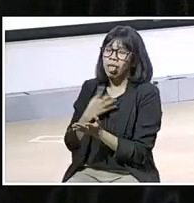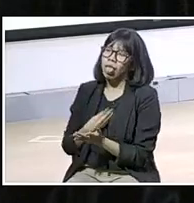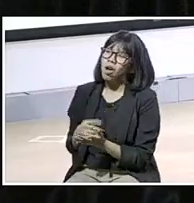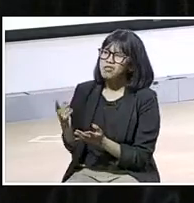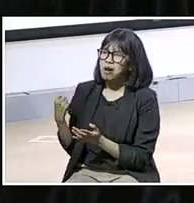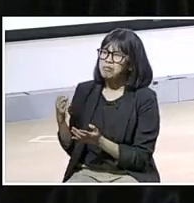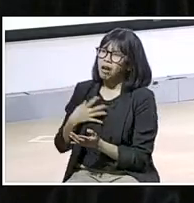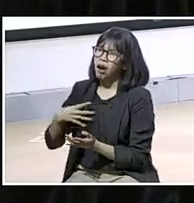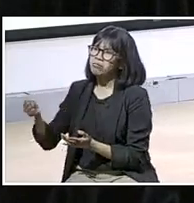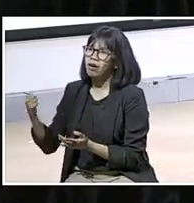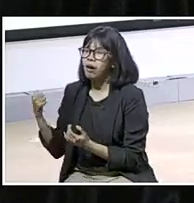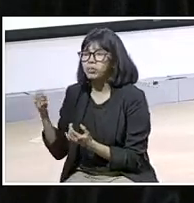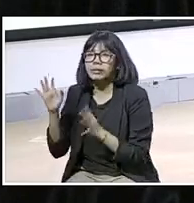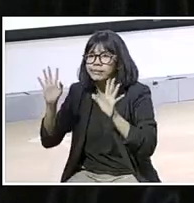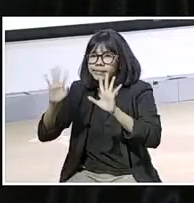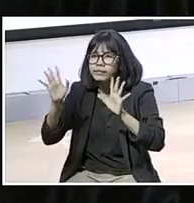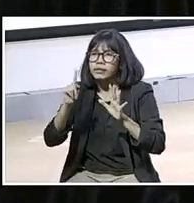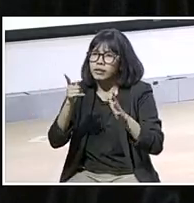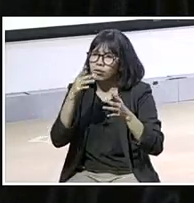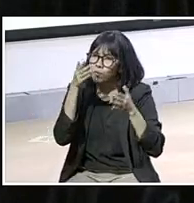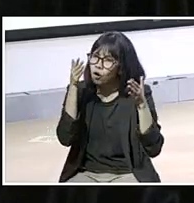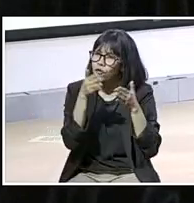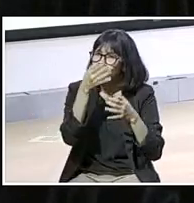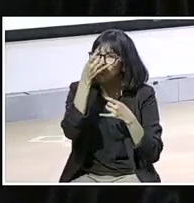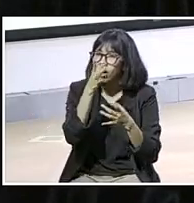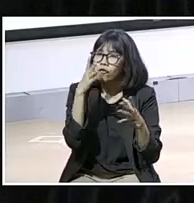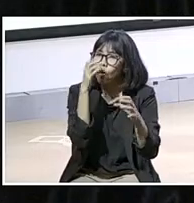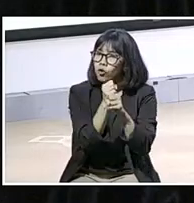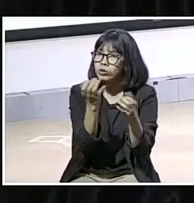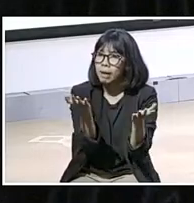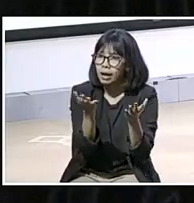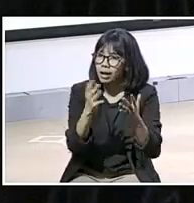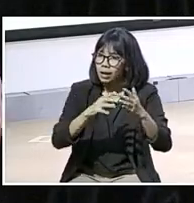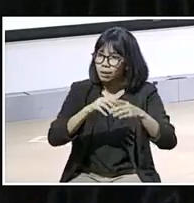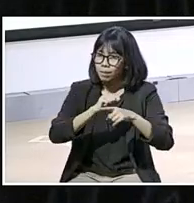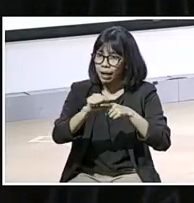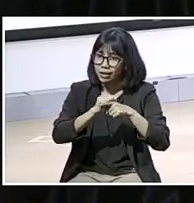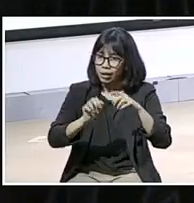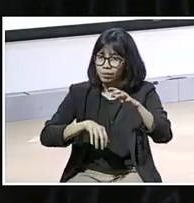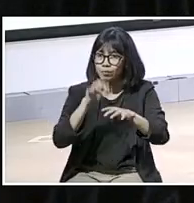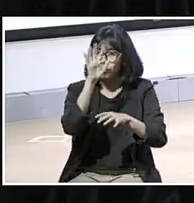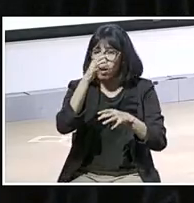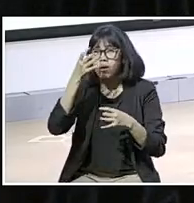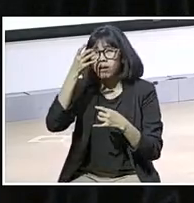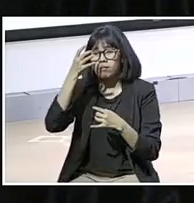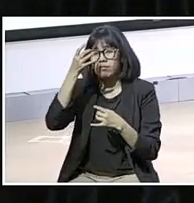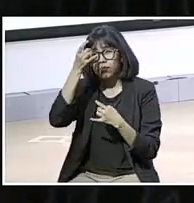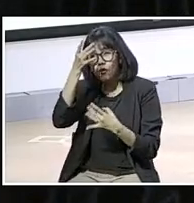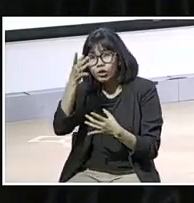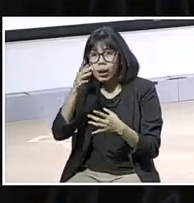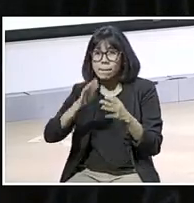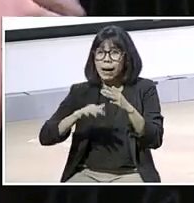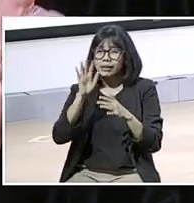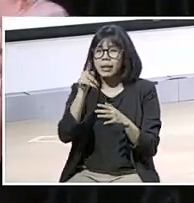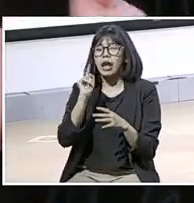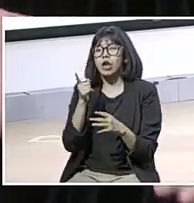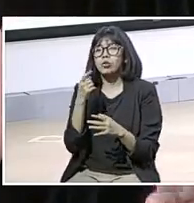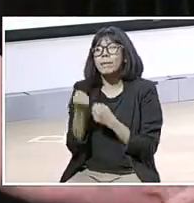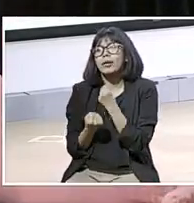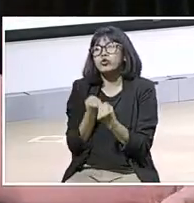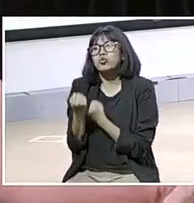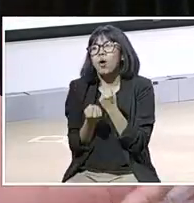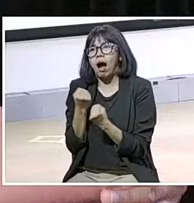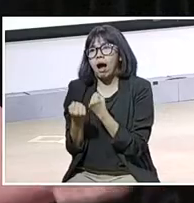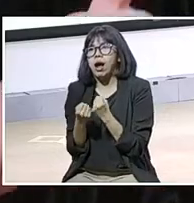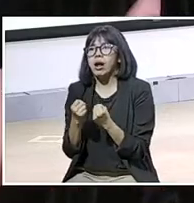that my other friends that weren't professional athletes were doing. And so you have to sacrifice in life and figure out, again, when you're on